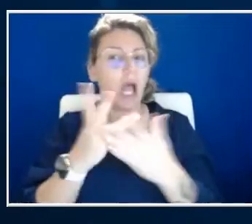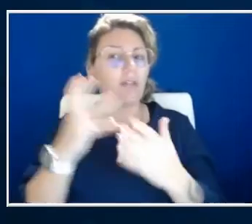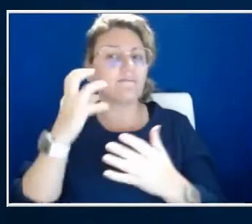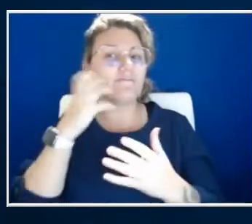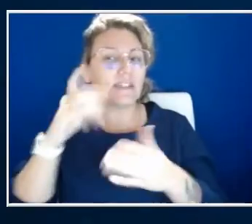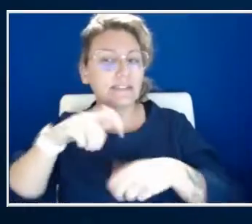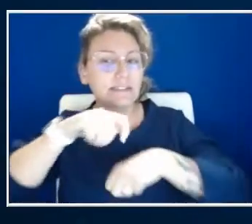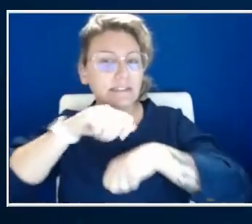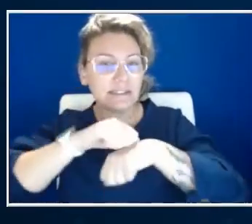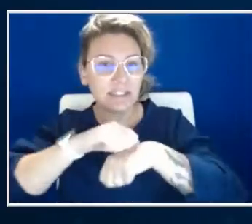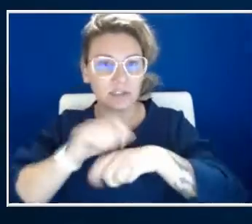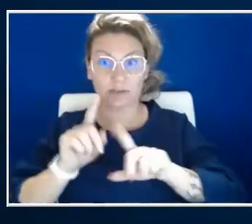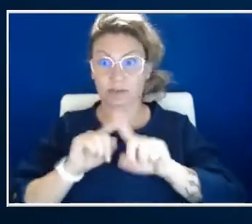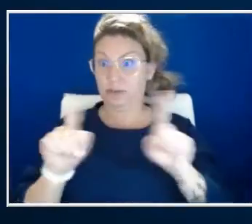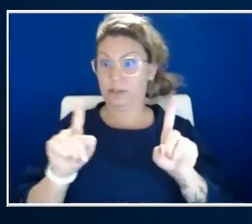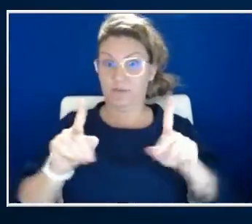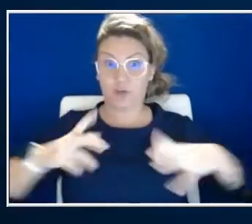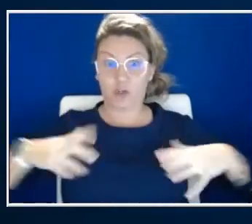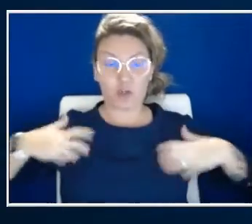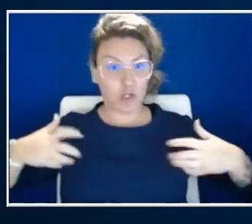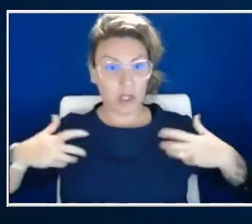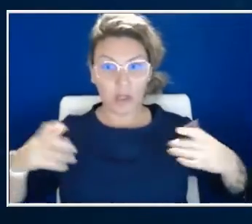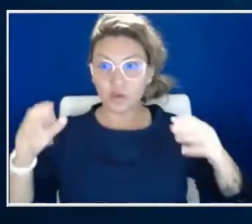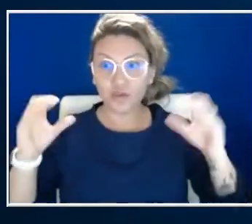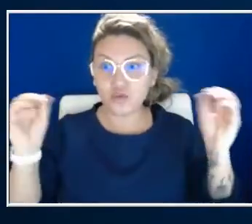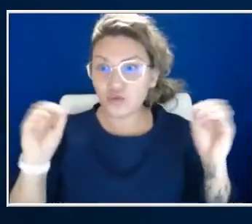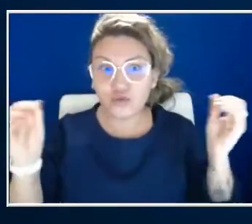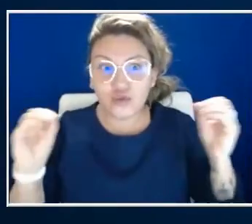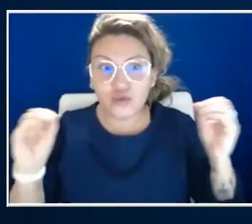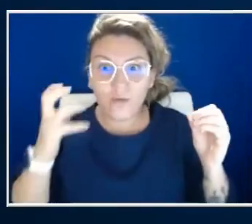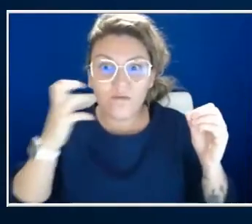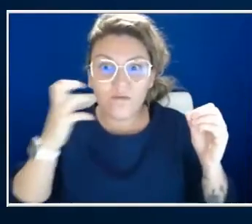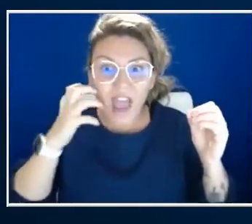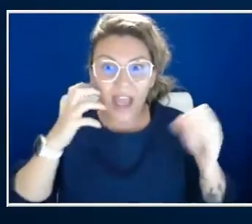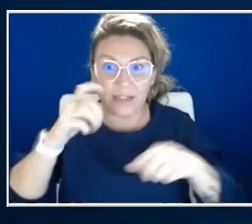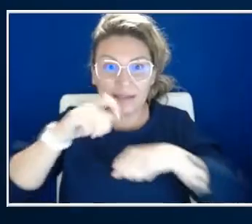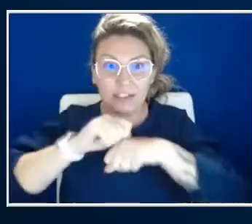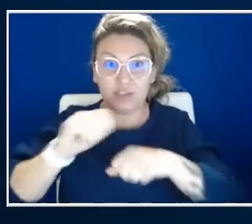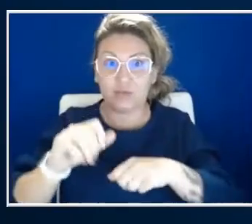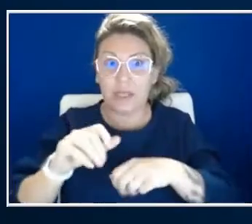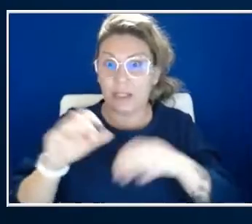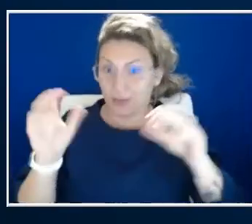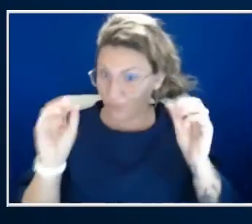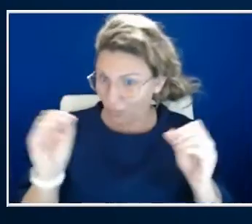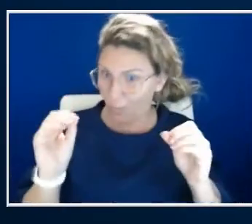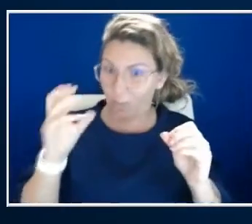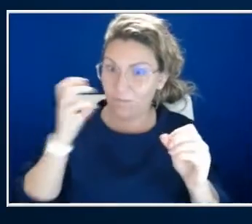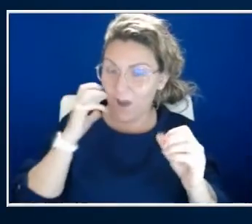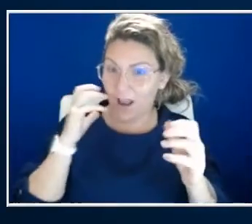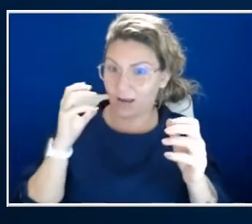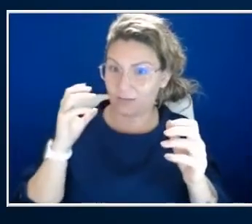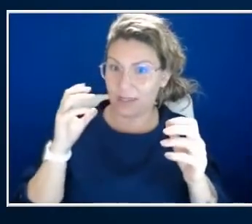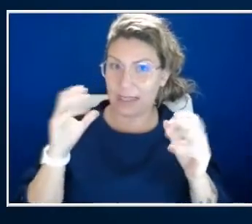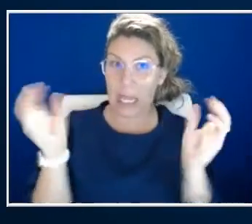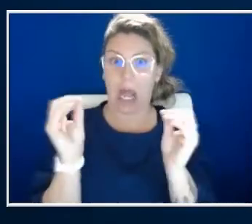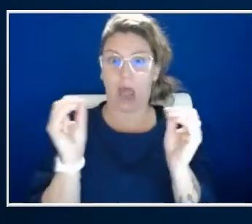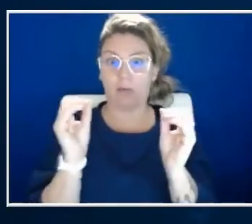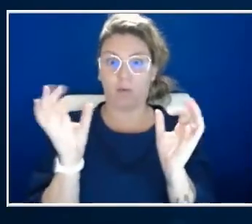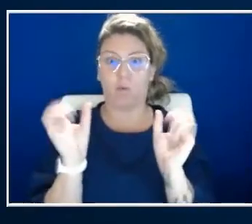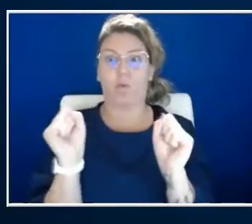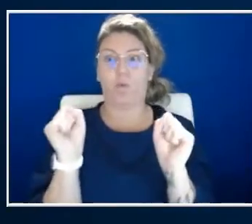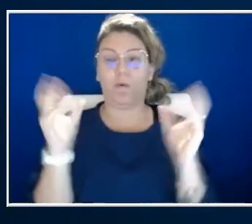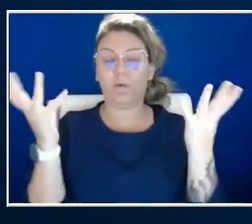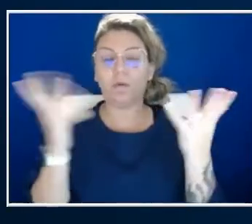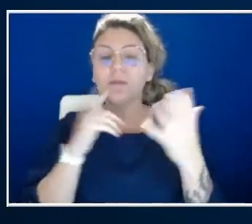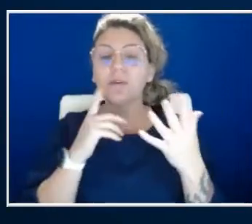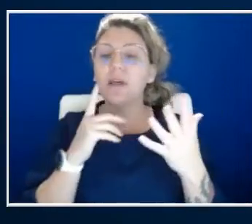very different in a gorilla. Gorillas don't have any fatty tissue, so no fat at all. Otherwise, the anatomy was quite similar. They do